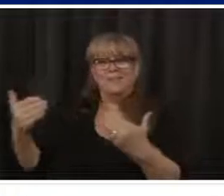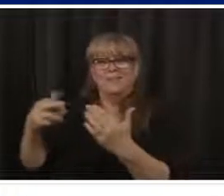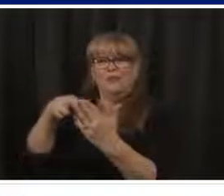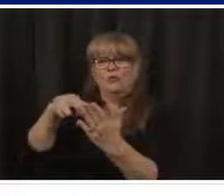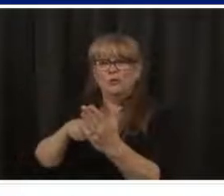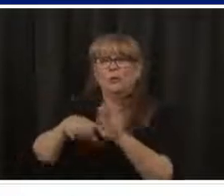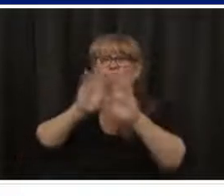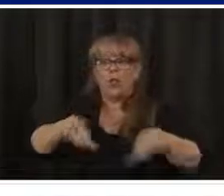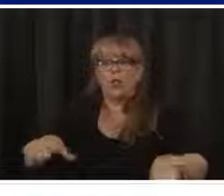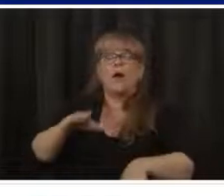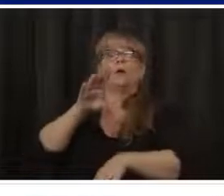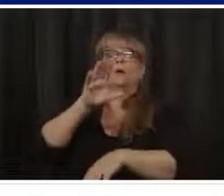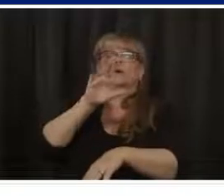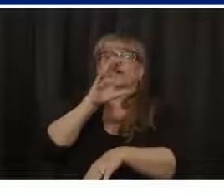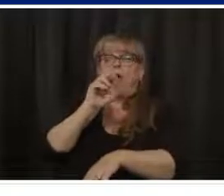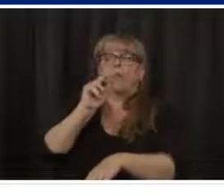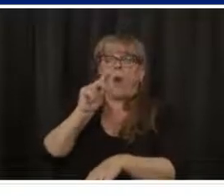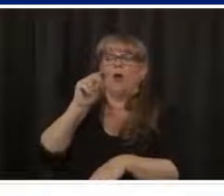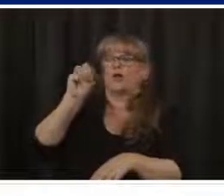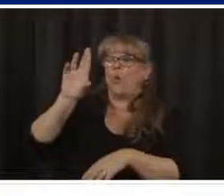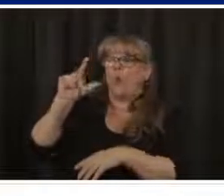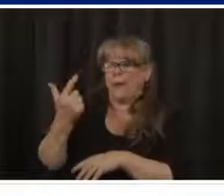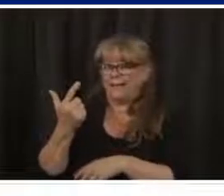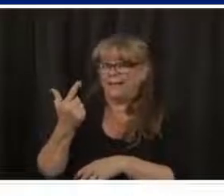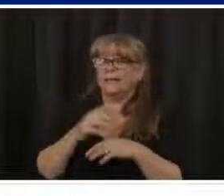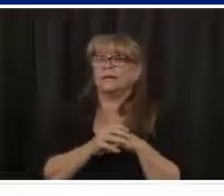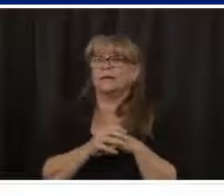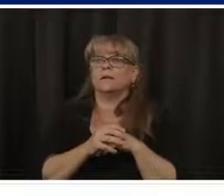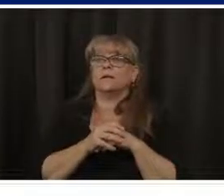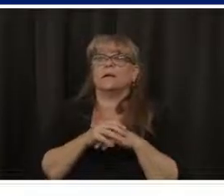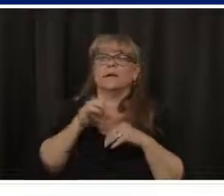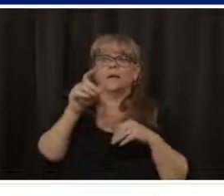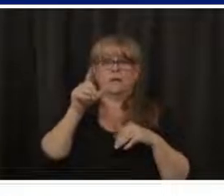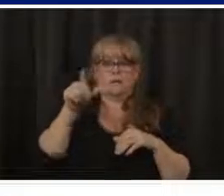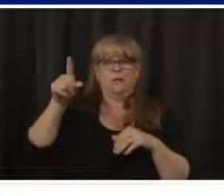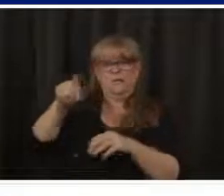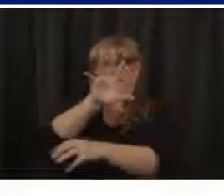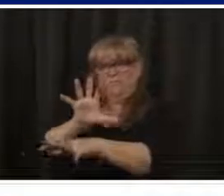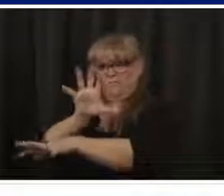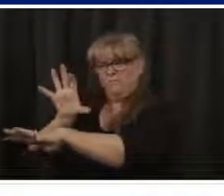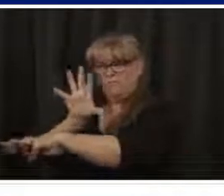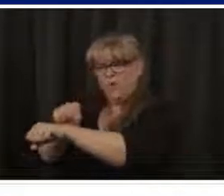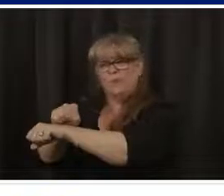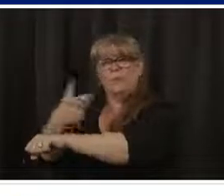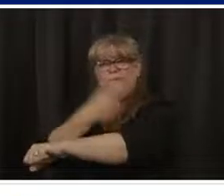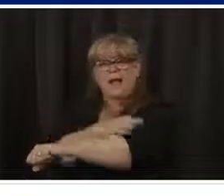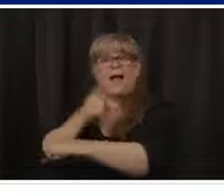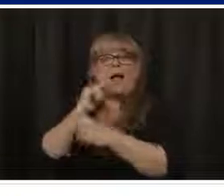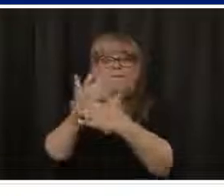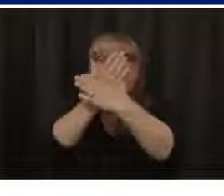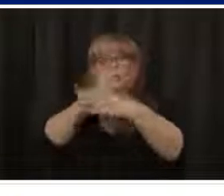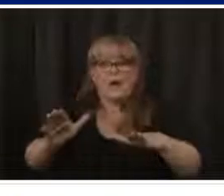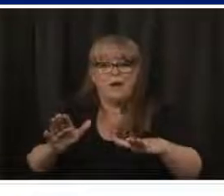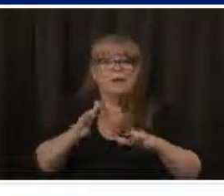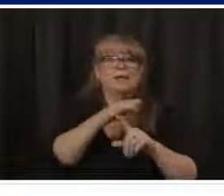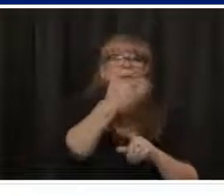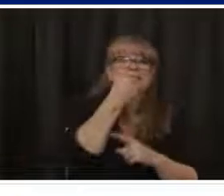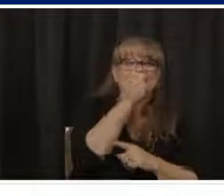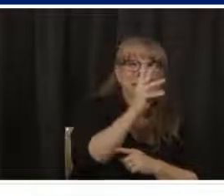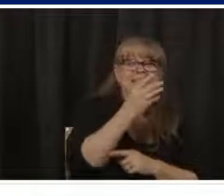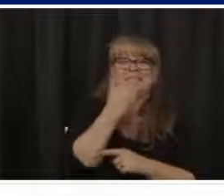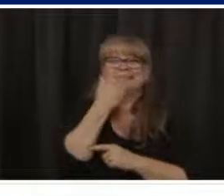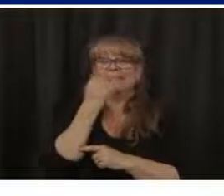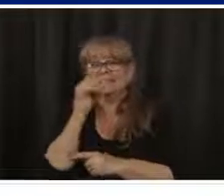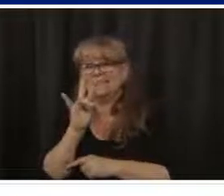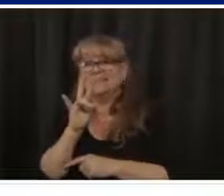childrenscolorado.org/getvaccinated. And there's time slots for kids, 16 and 17-year-olds at this point. Again, eventually it'll be 12 to 15. If you